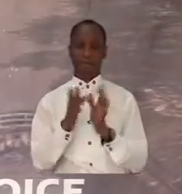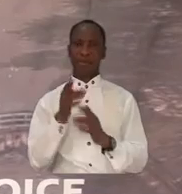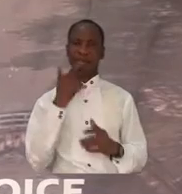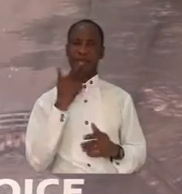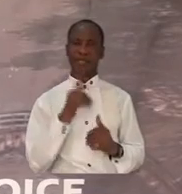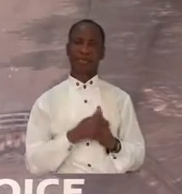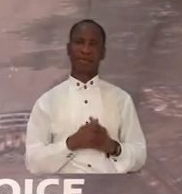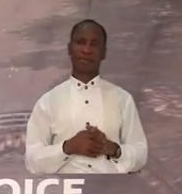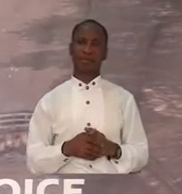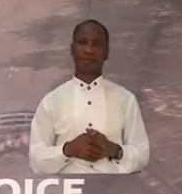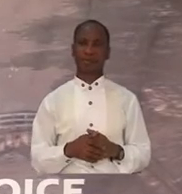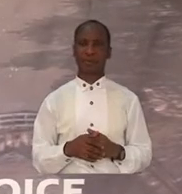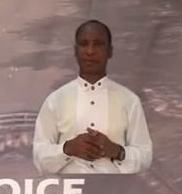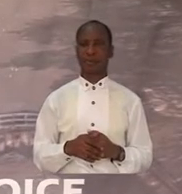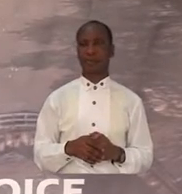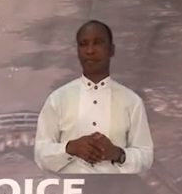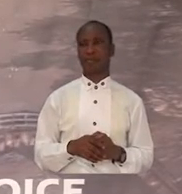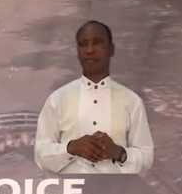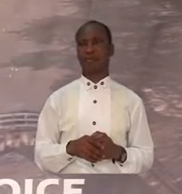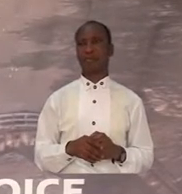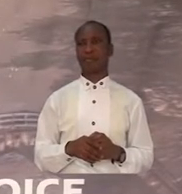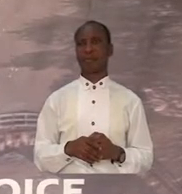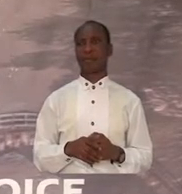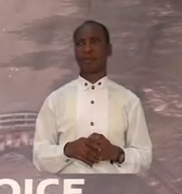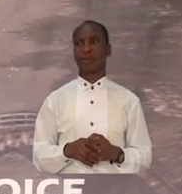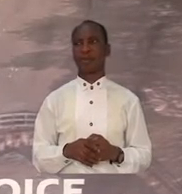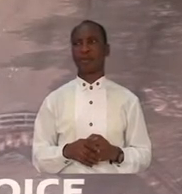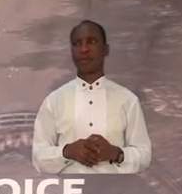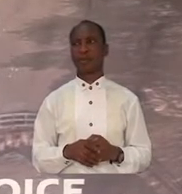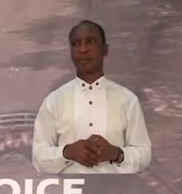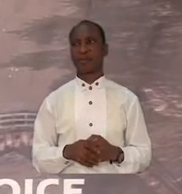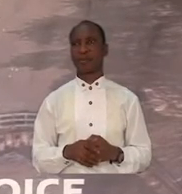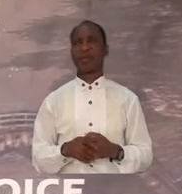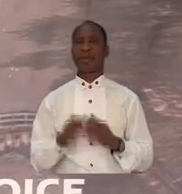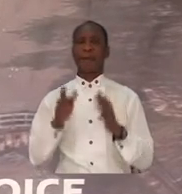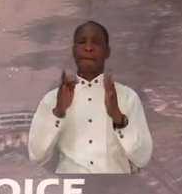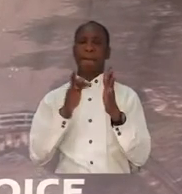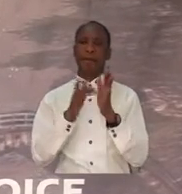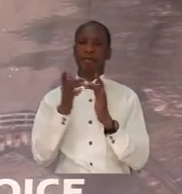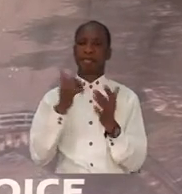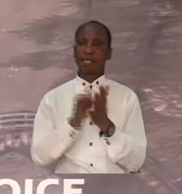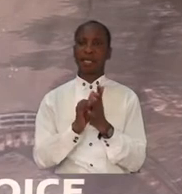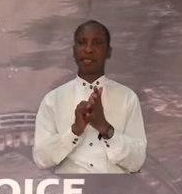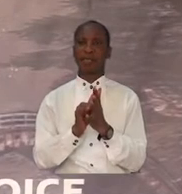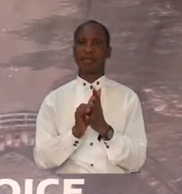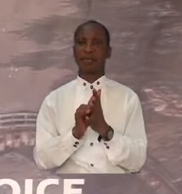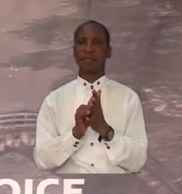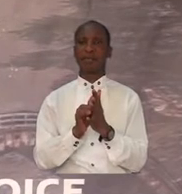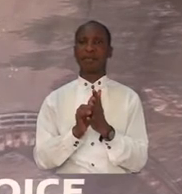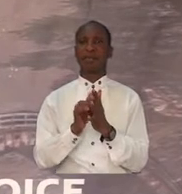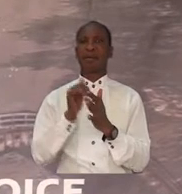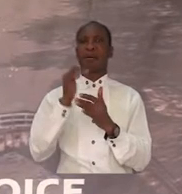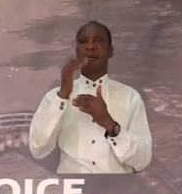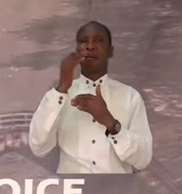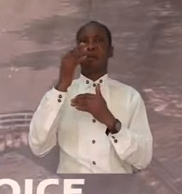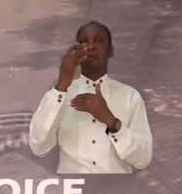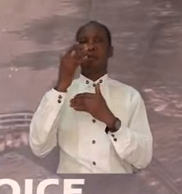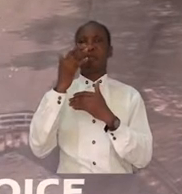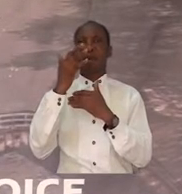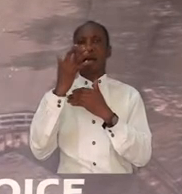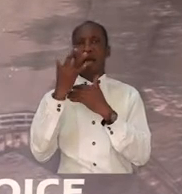says. Now the blood shall be a sign for you on the houses